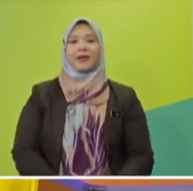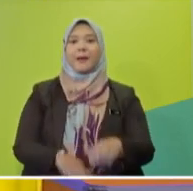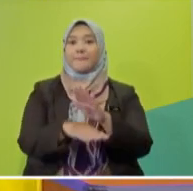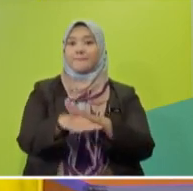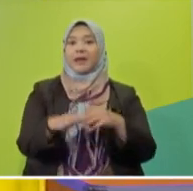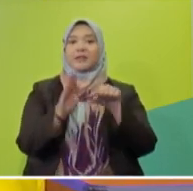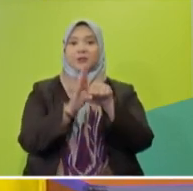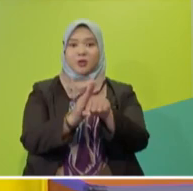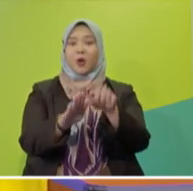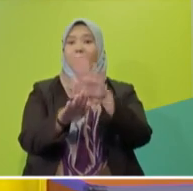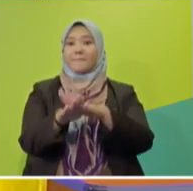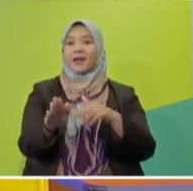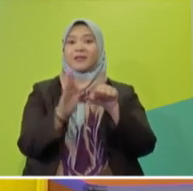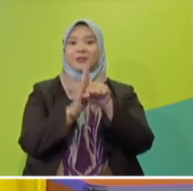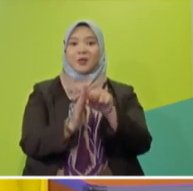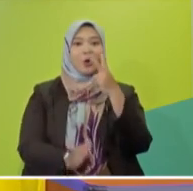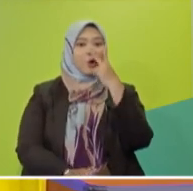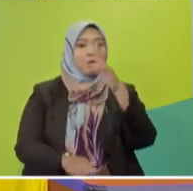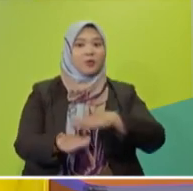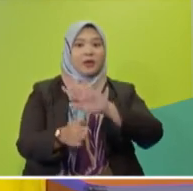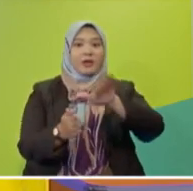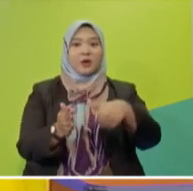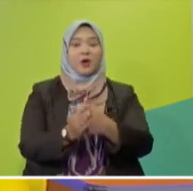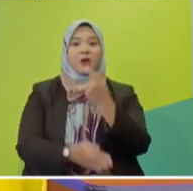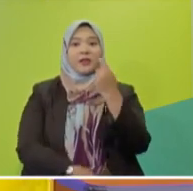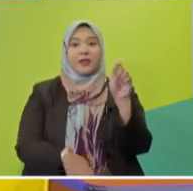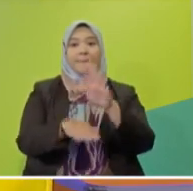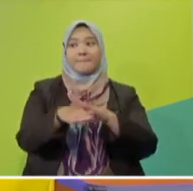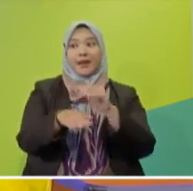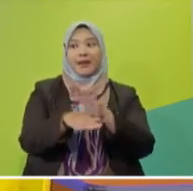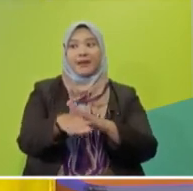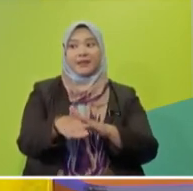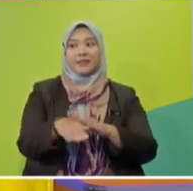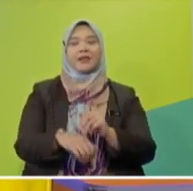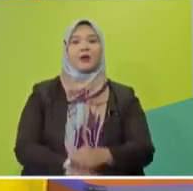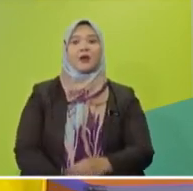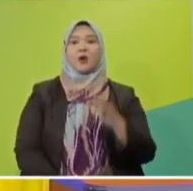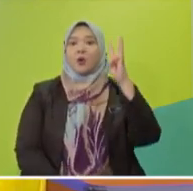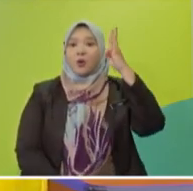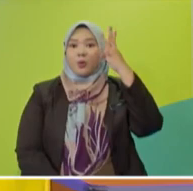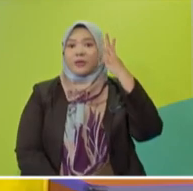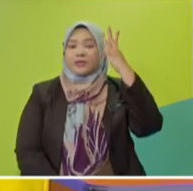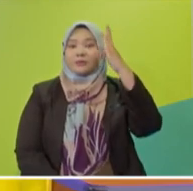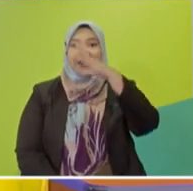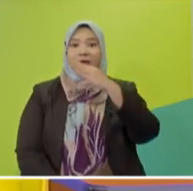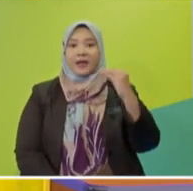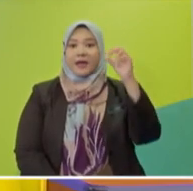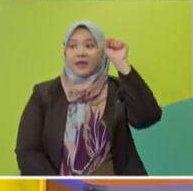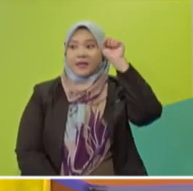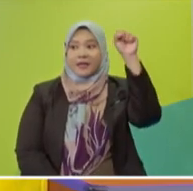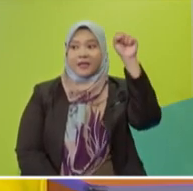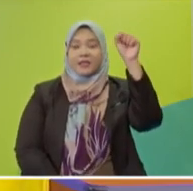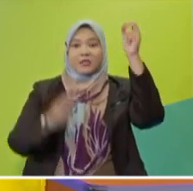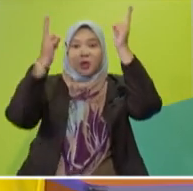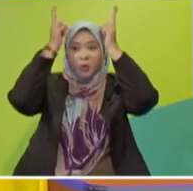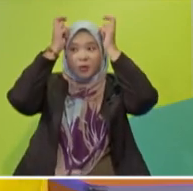the pets. Whisper and his rabbit, Daisy and her dog, Lenny and his chicken, Sandra and